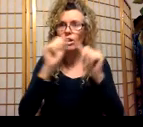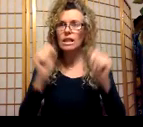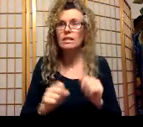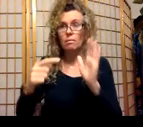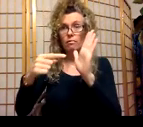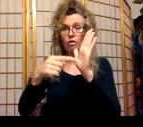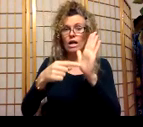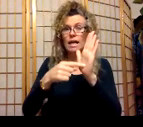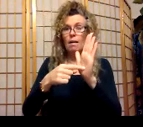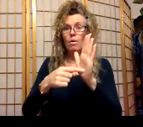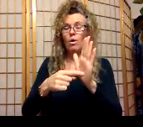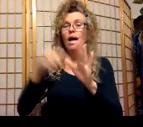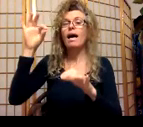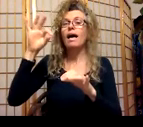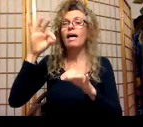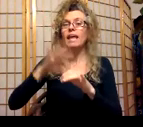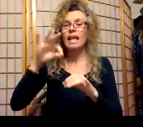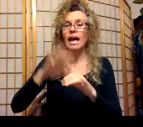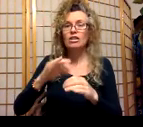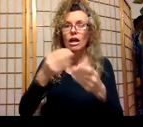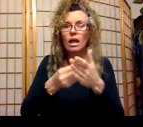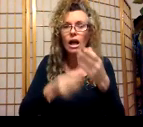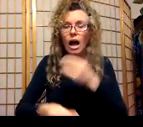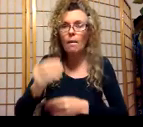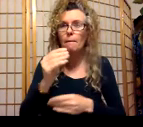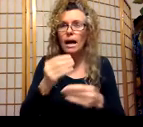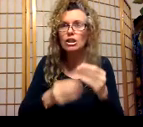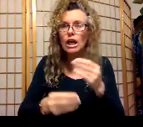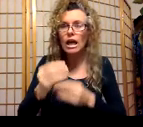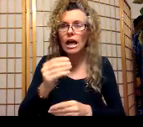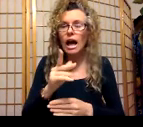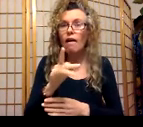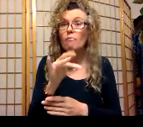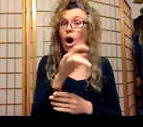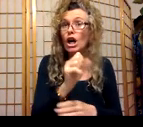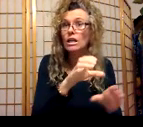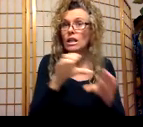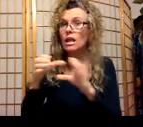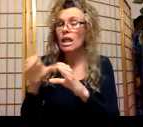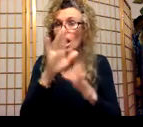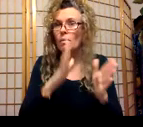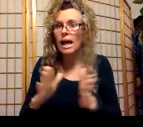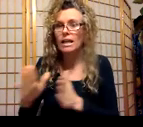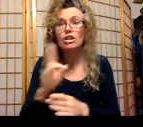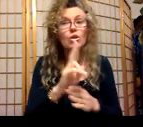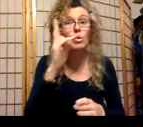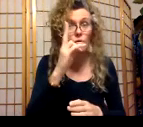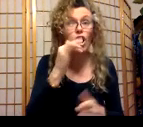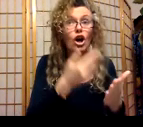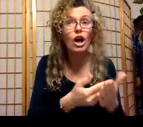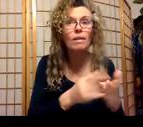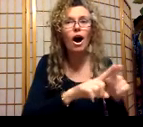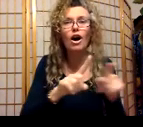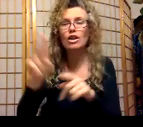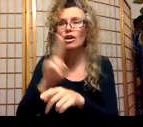For example, the elections, they calculated budgets of parties and their plans. You could use it for good, but you can also